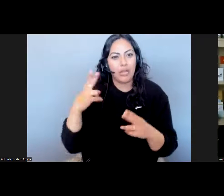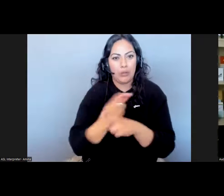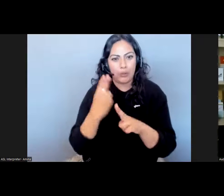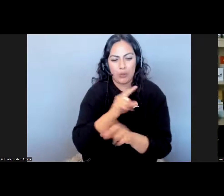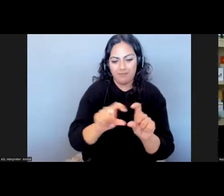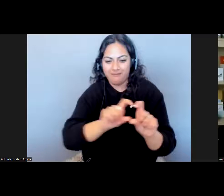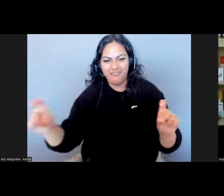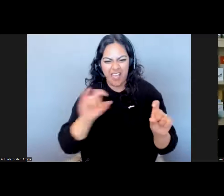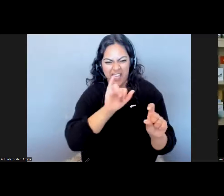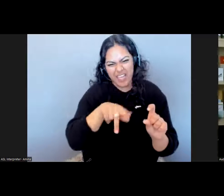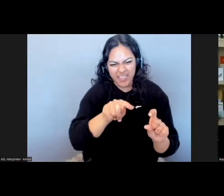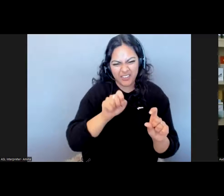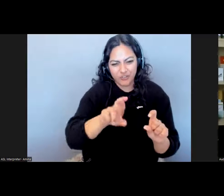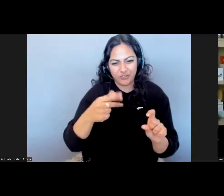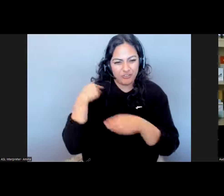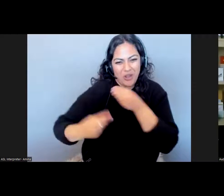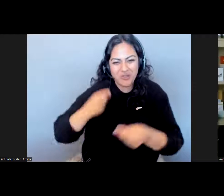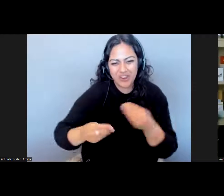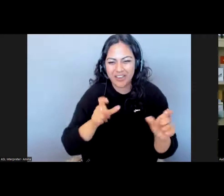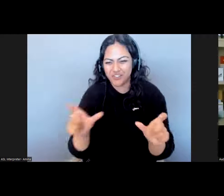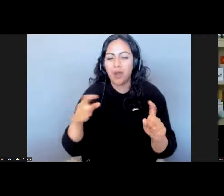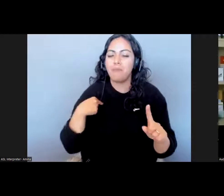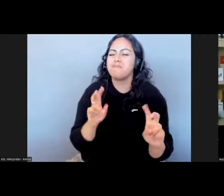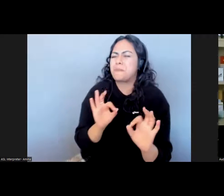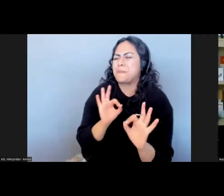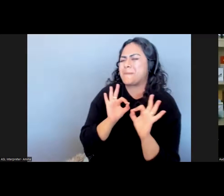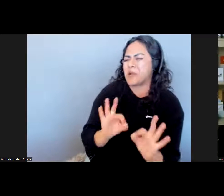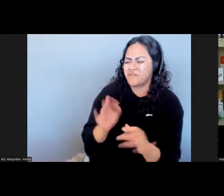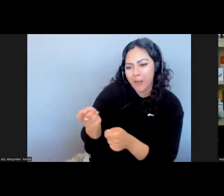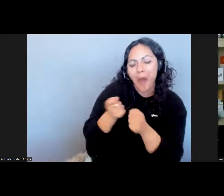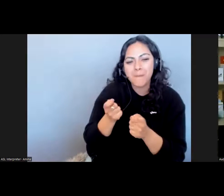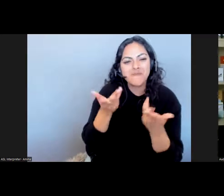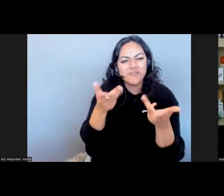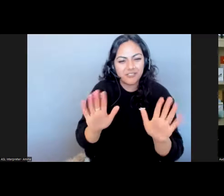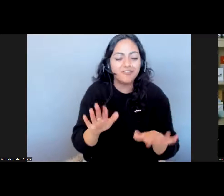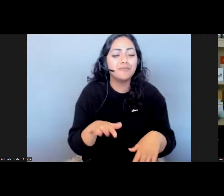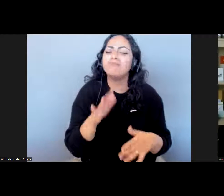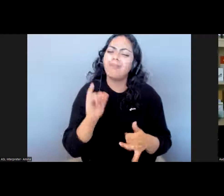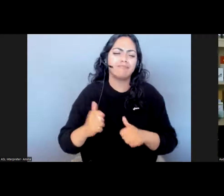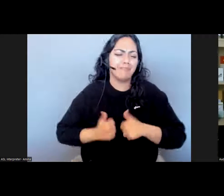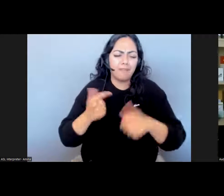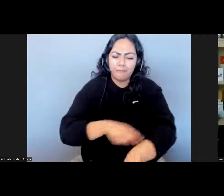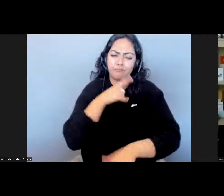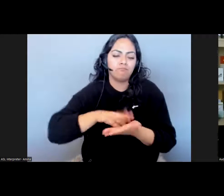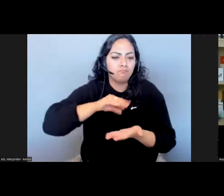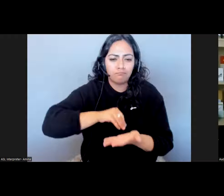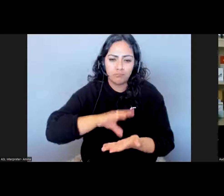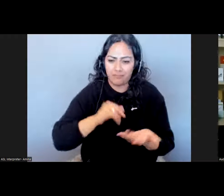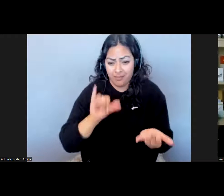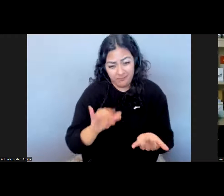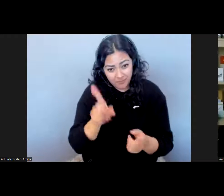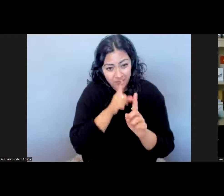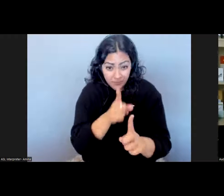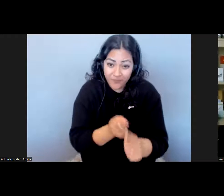said, yes, I've got you. I got you by a hook. So it's lifelong learning. Isn't that what it's all